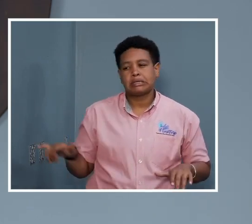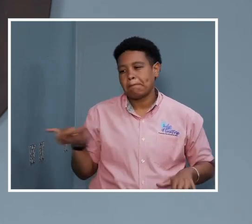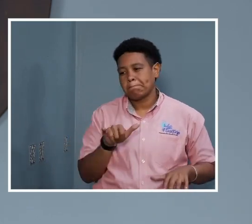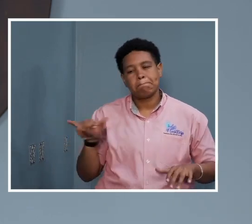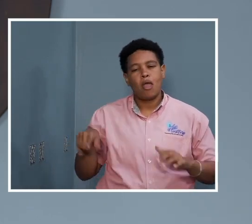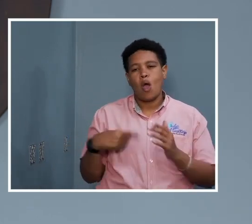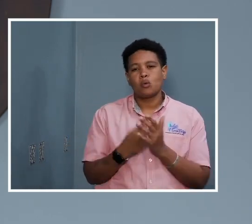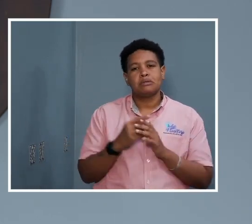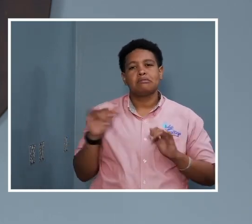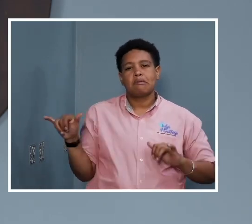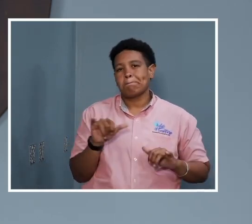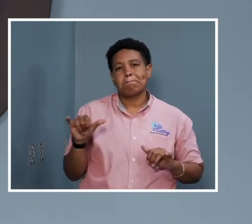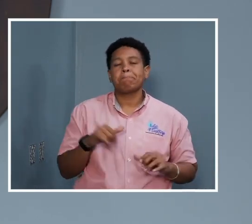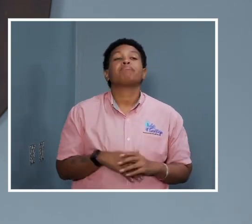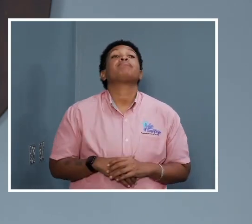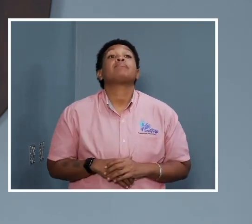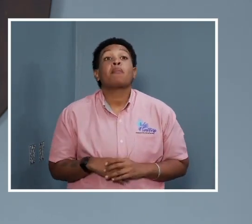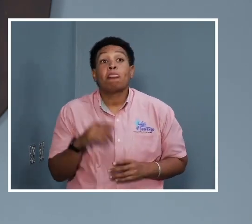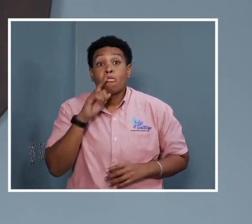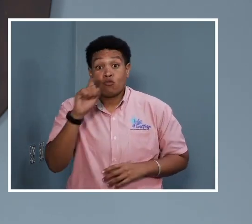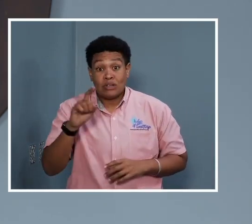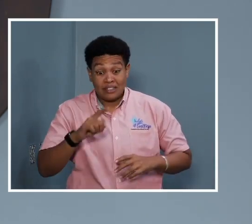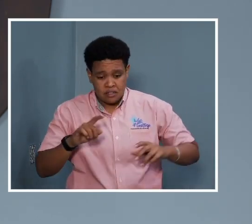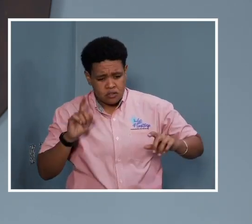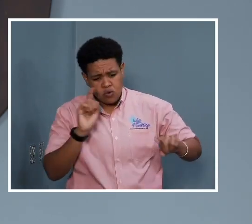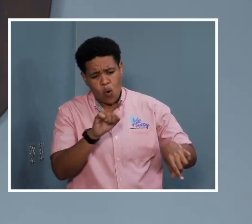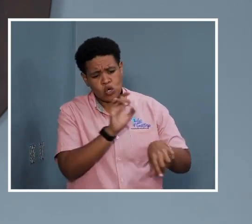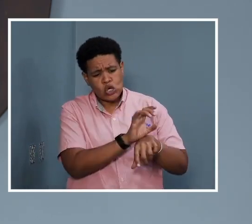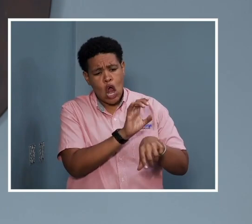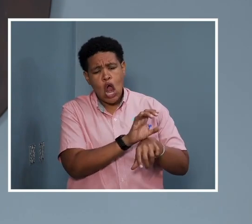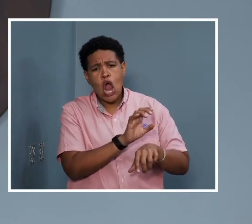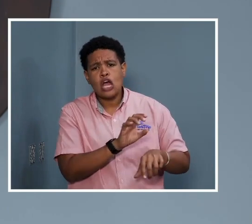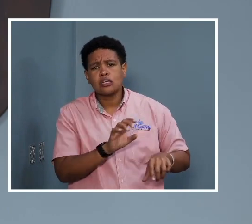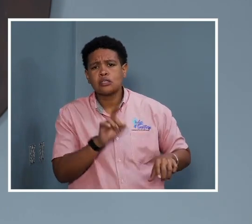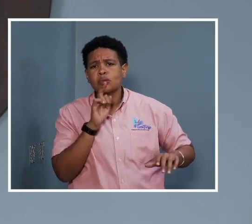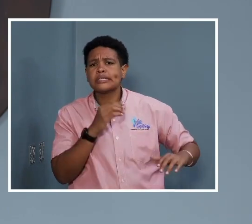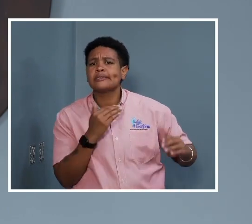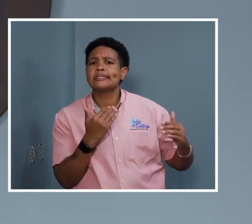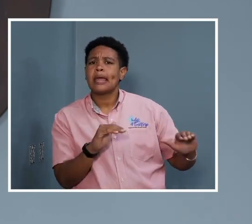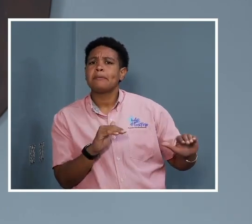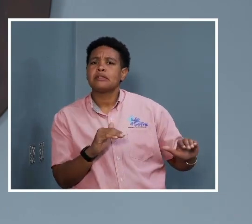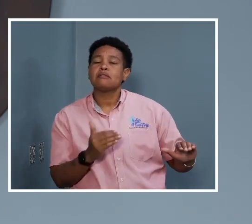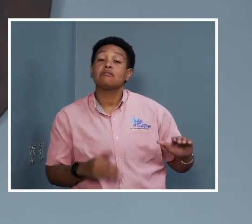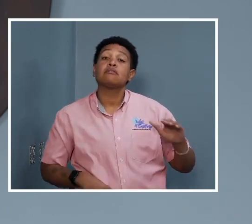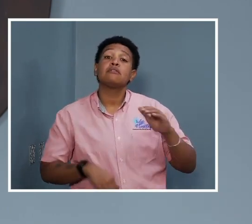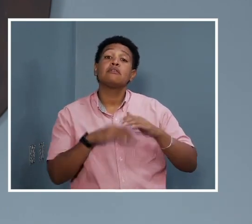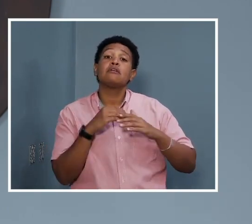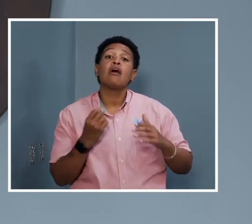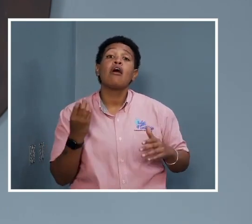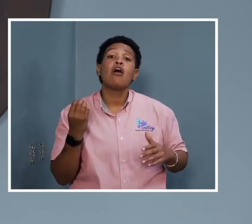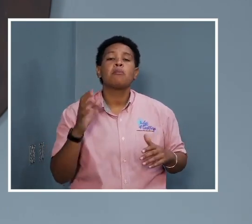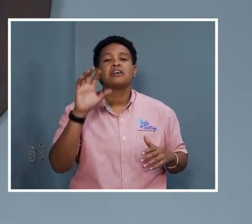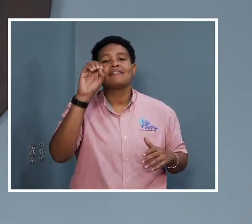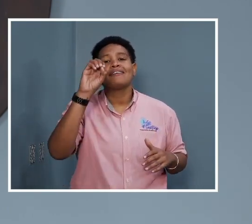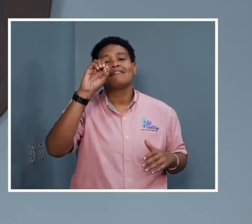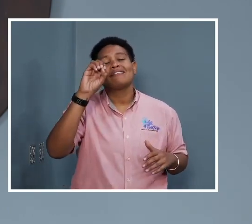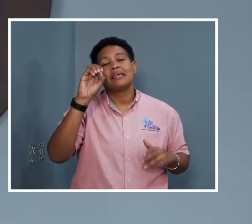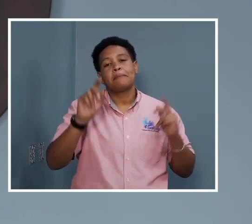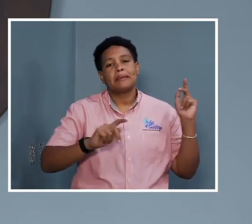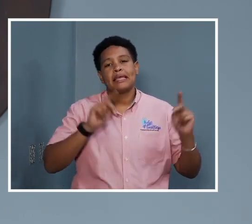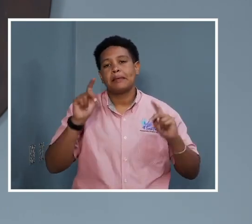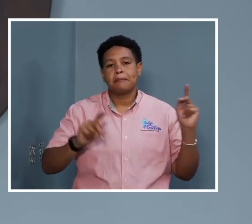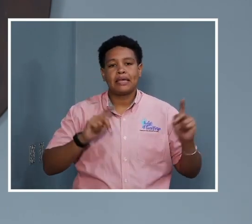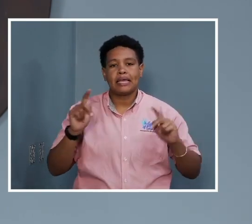beaches. Places of worship will be restricted to having no more than 50